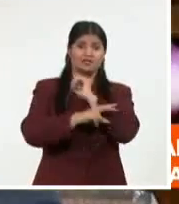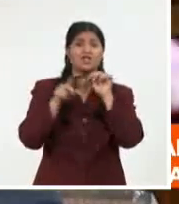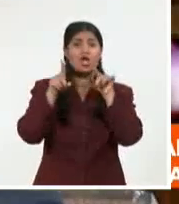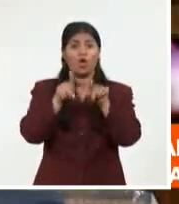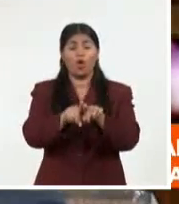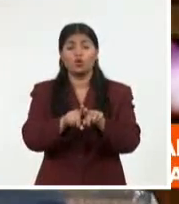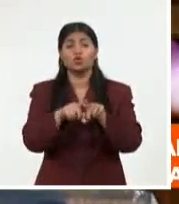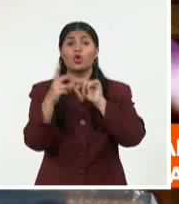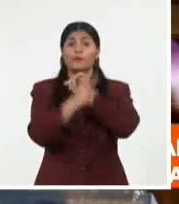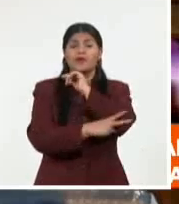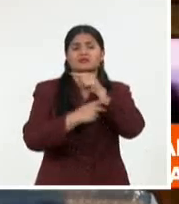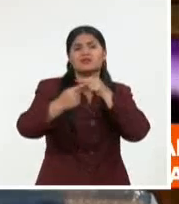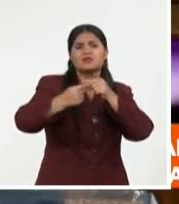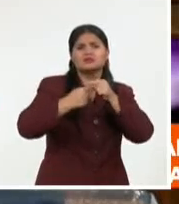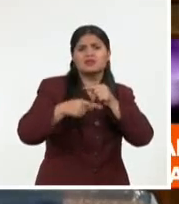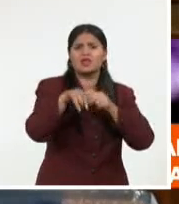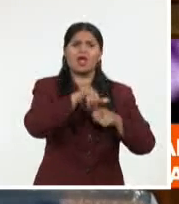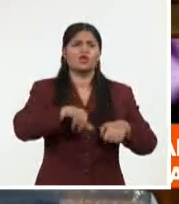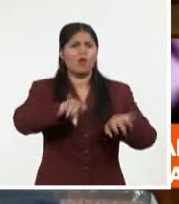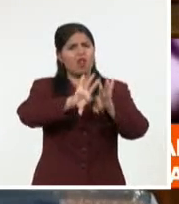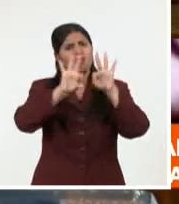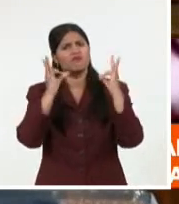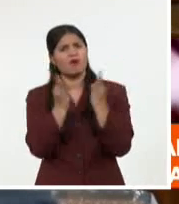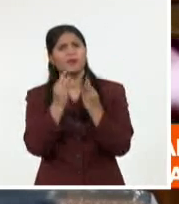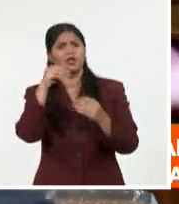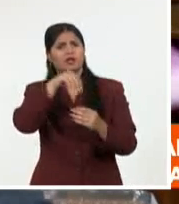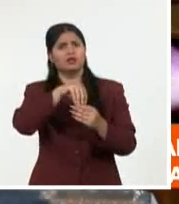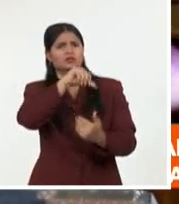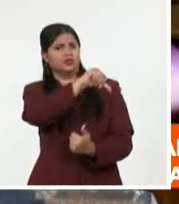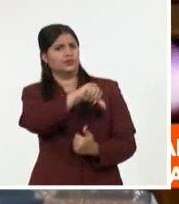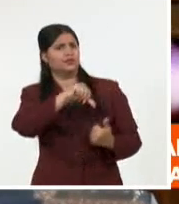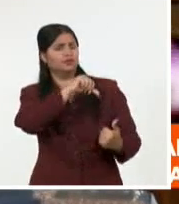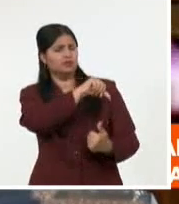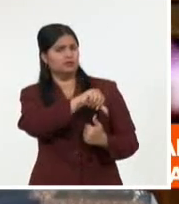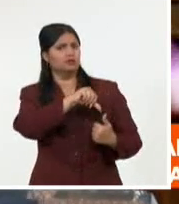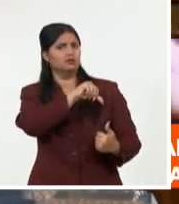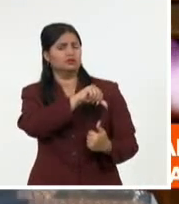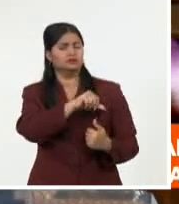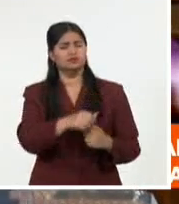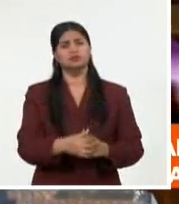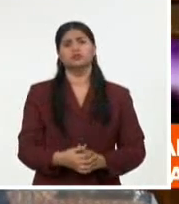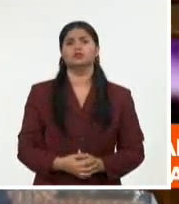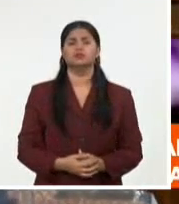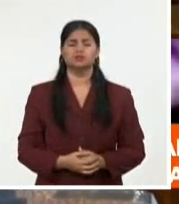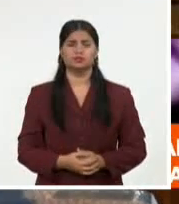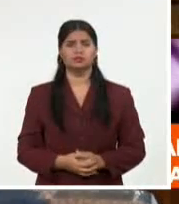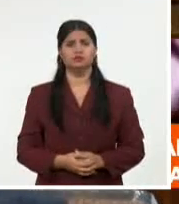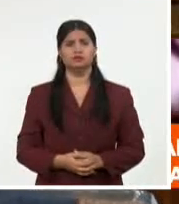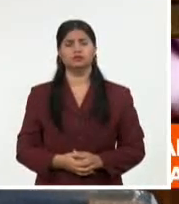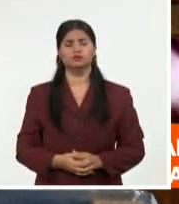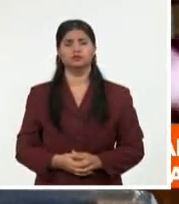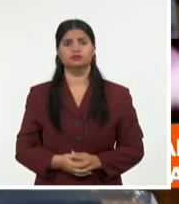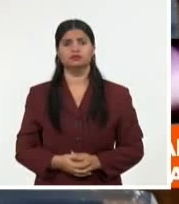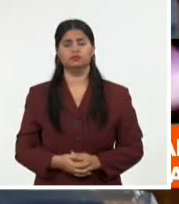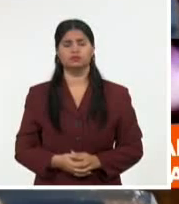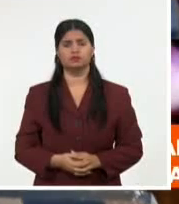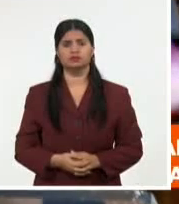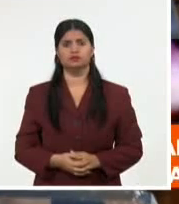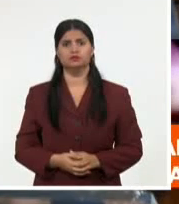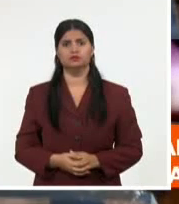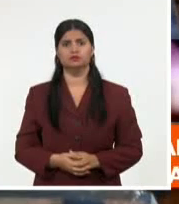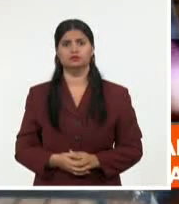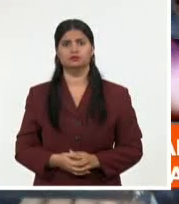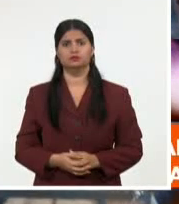cercanos, con su familia caribeña, pequeña en dimensiones, pero enorme en dignidad. That was an act